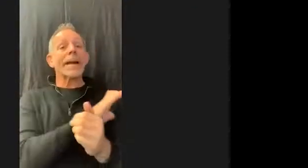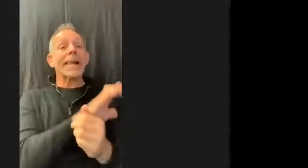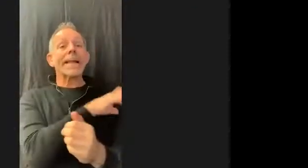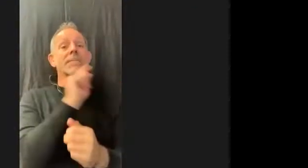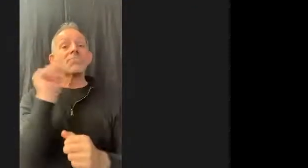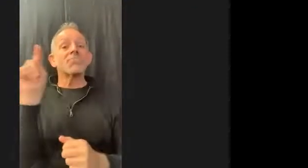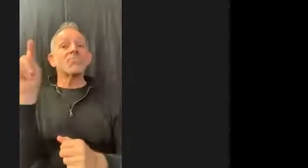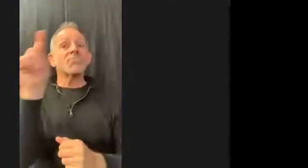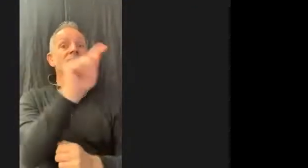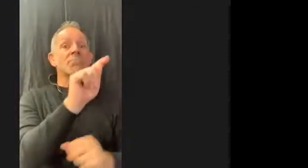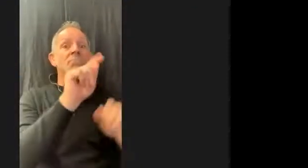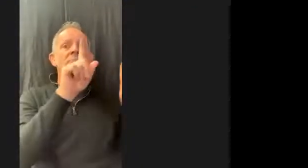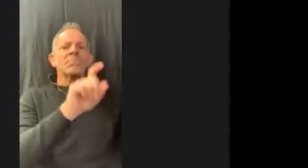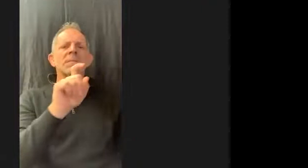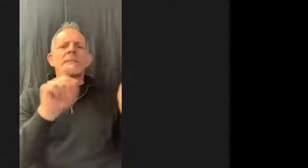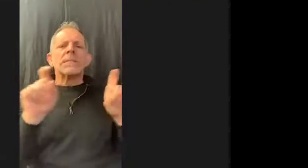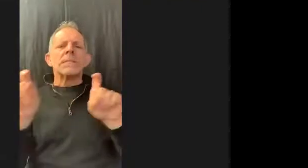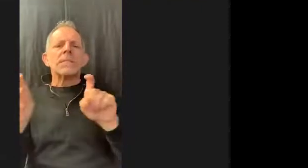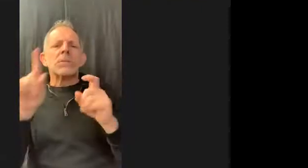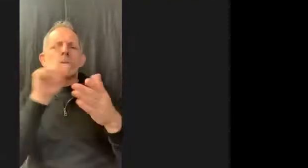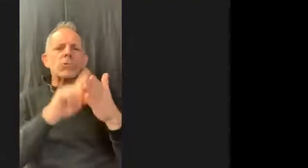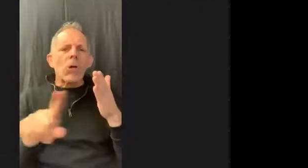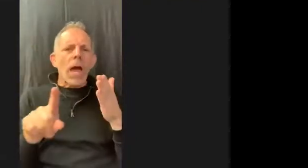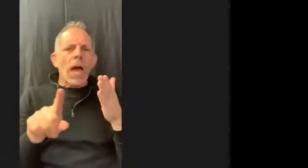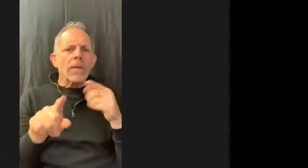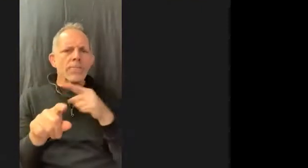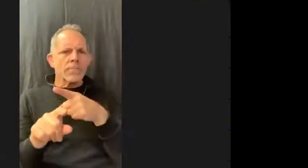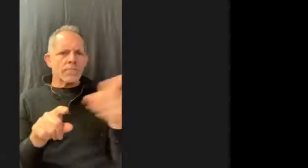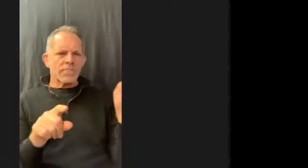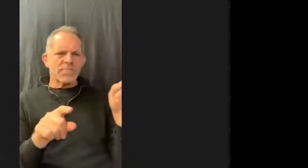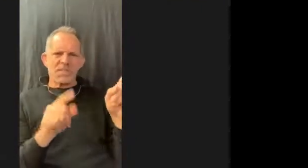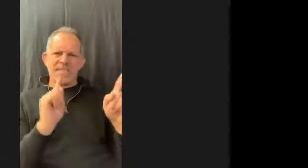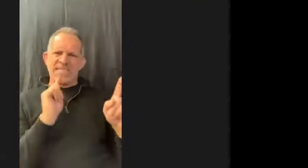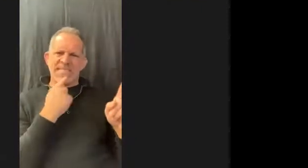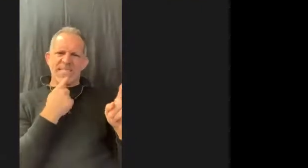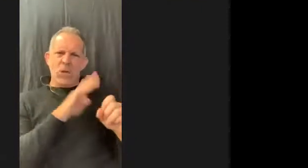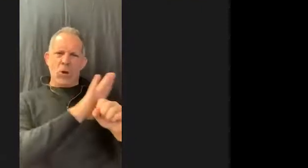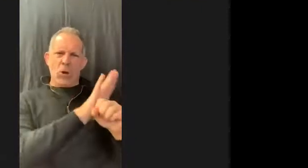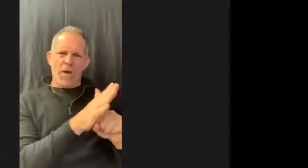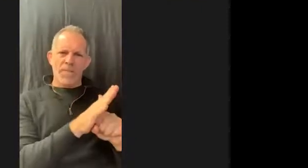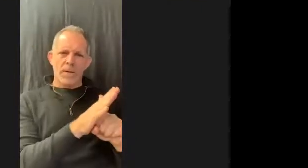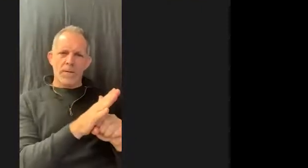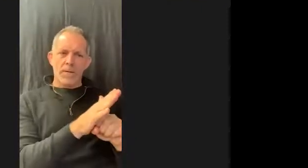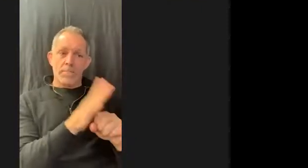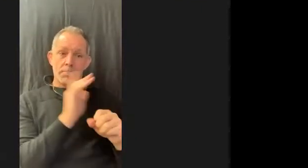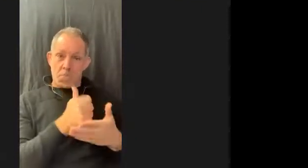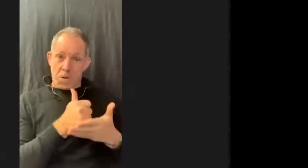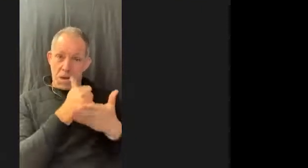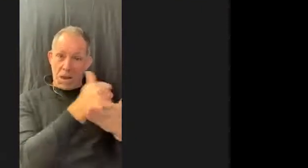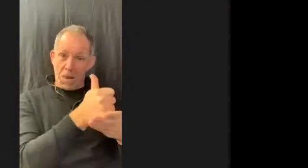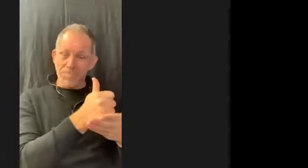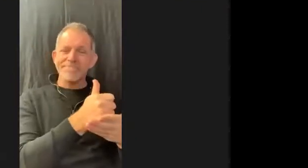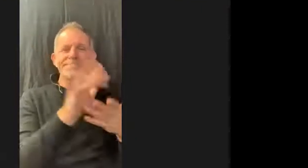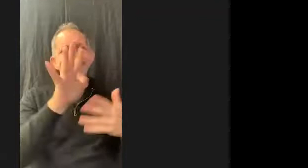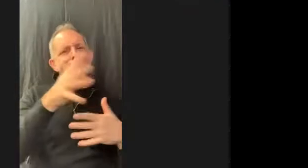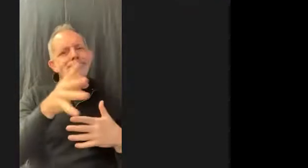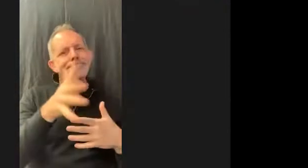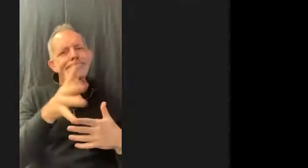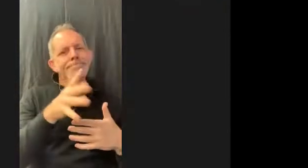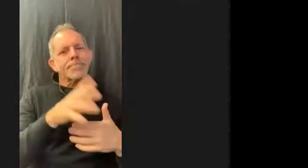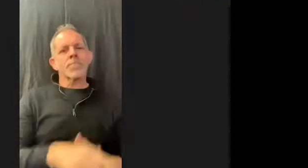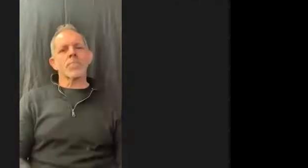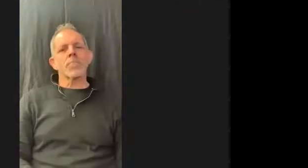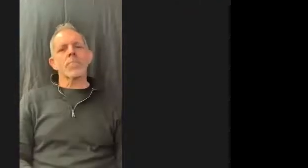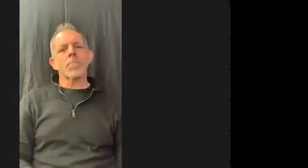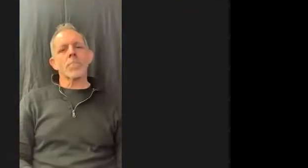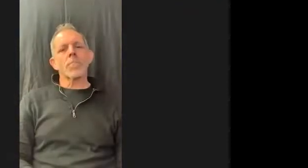bad course of COVID, it may not be so helpful. But again, another tool. Let's see how